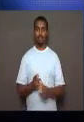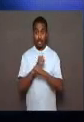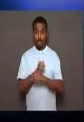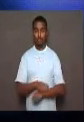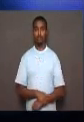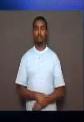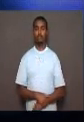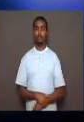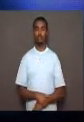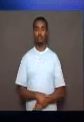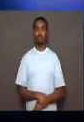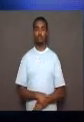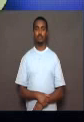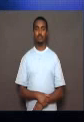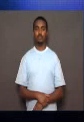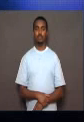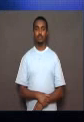Begin. Up.